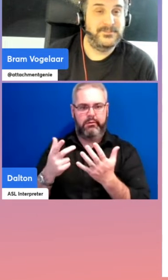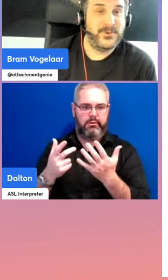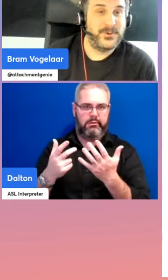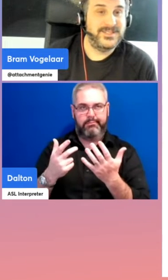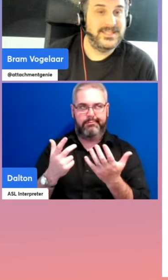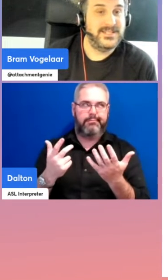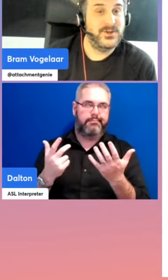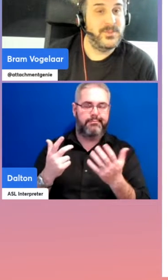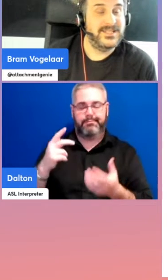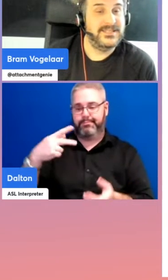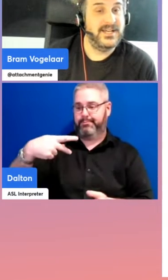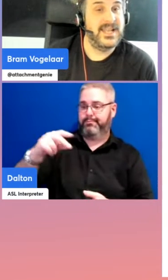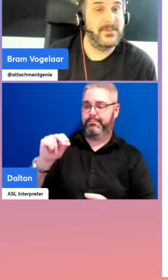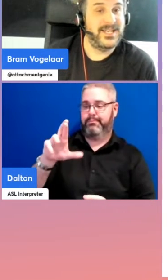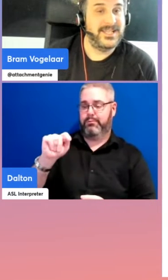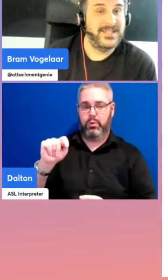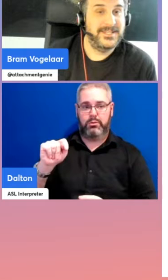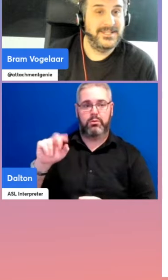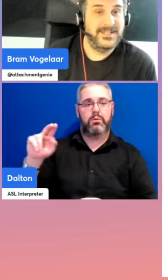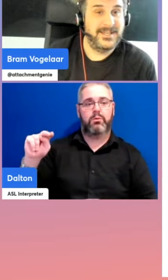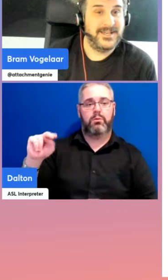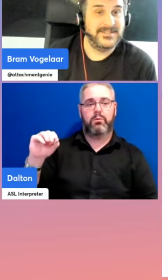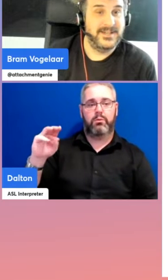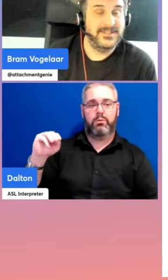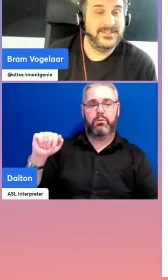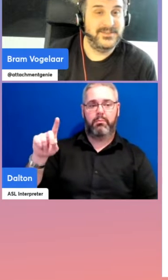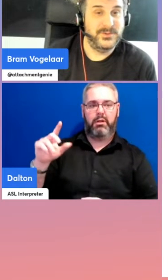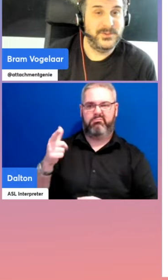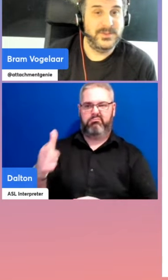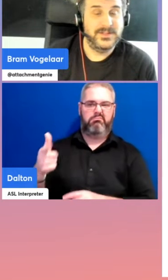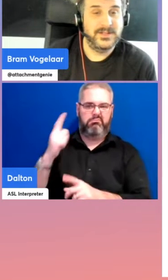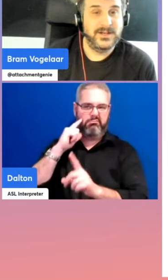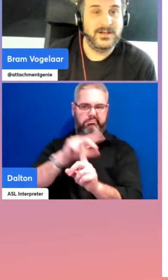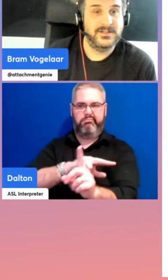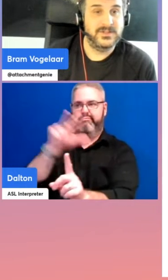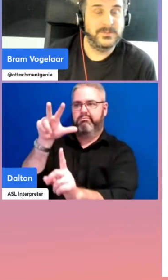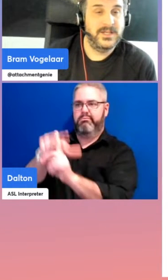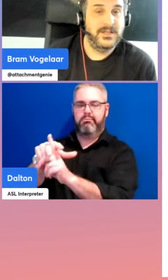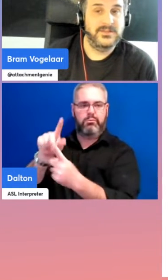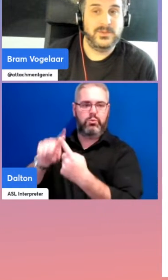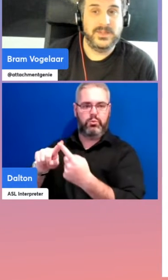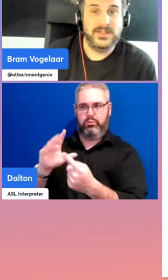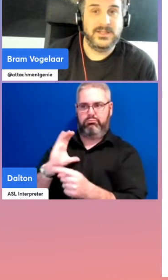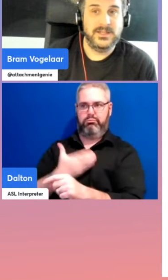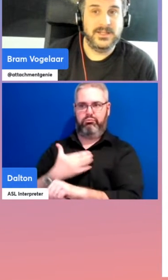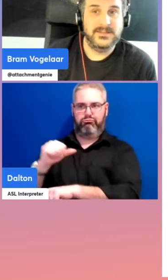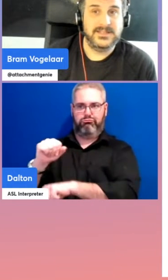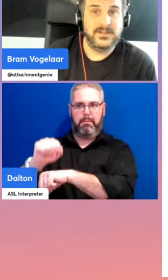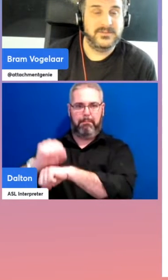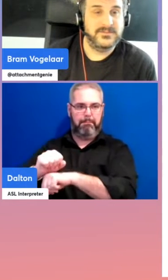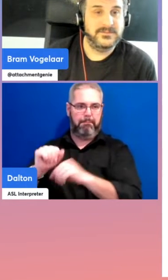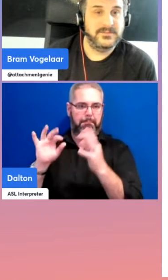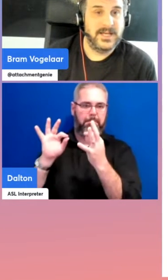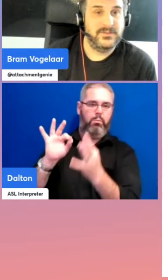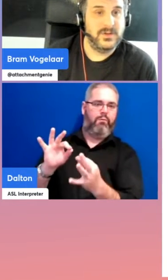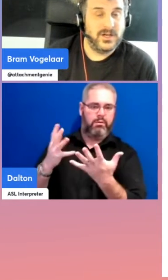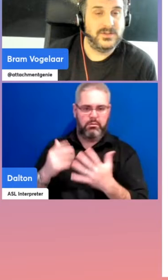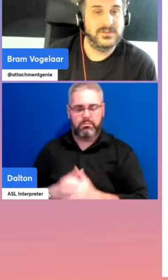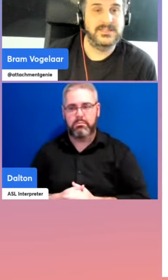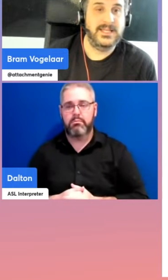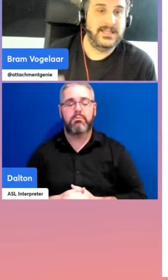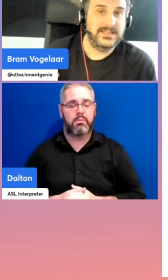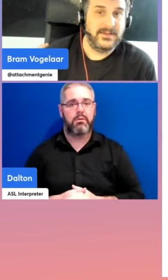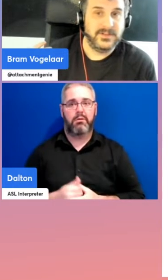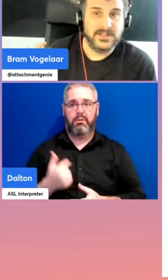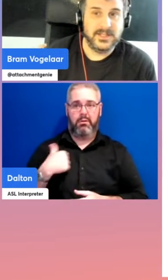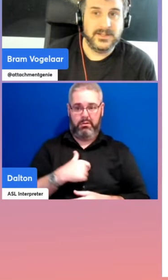it's a port that Nomad dynamically assigned to our job. So we, instead of having to hard